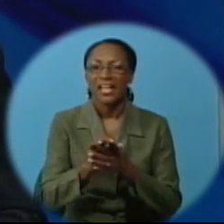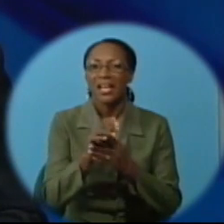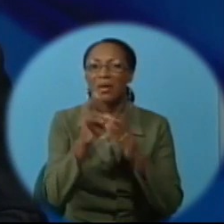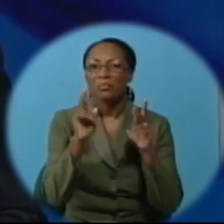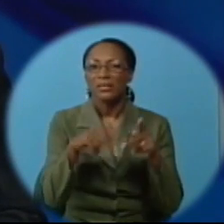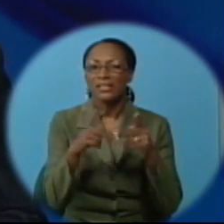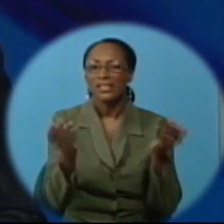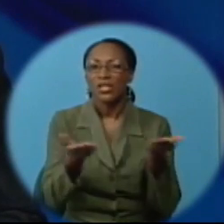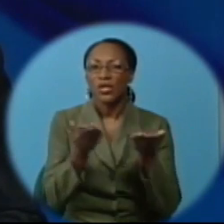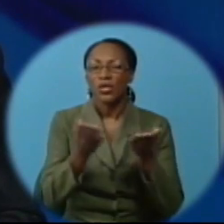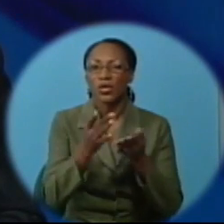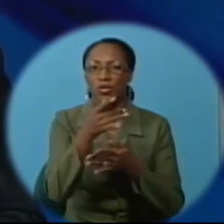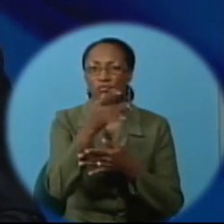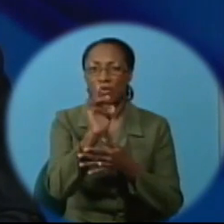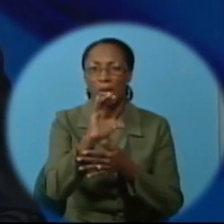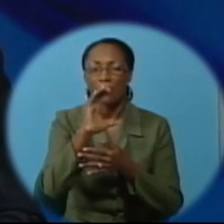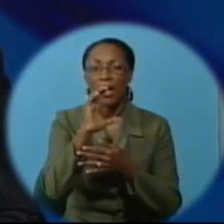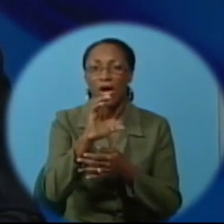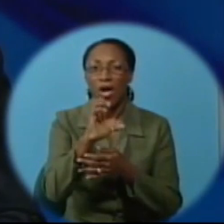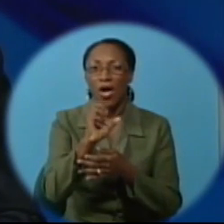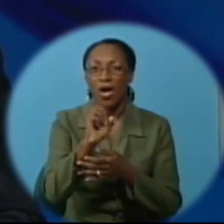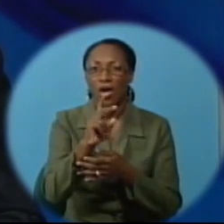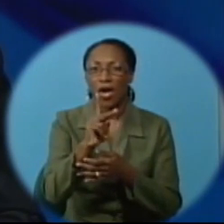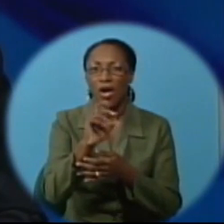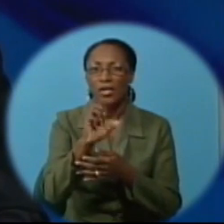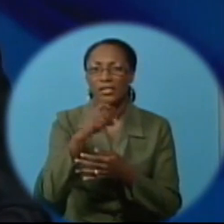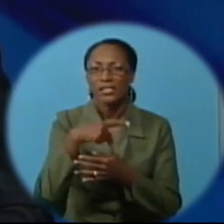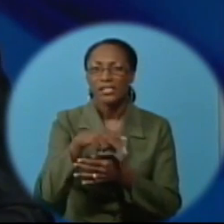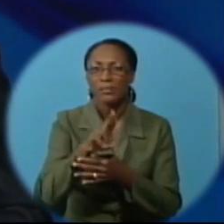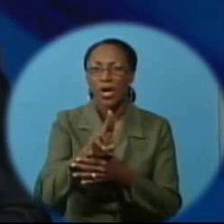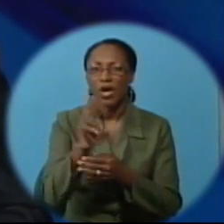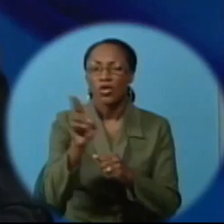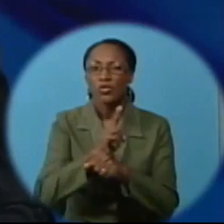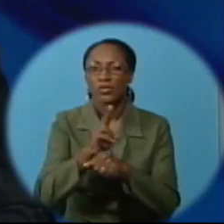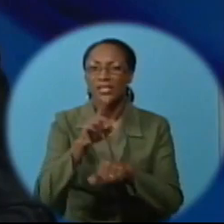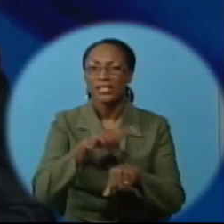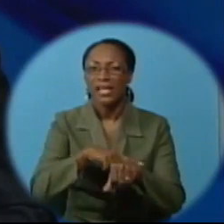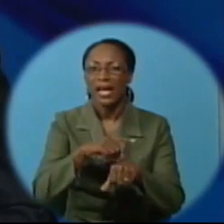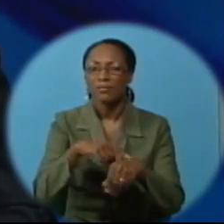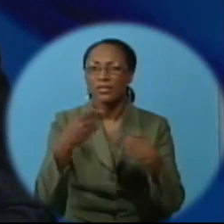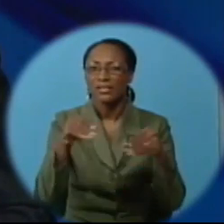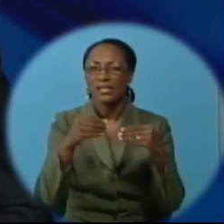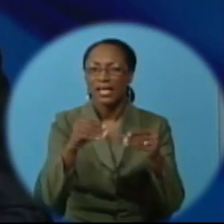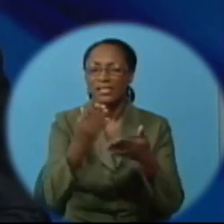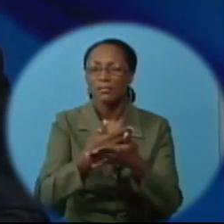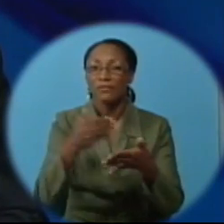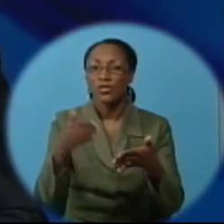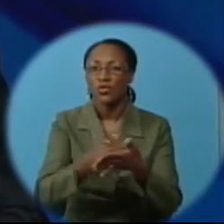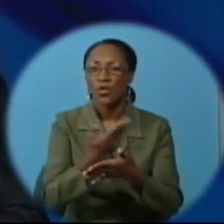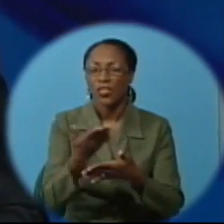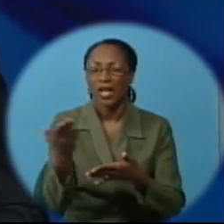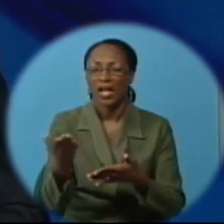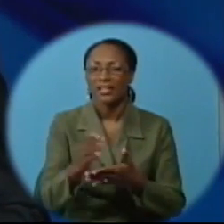of the local rum Cottspur partnering with Cape Shepherd used that occasion to market some of their new products in store.